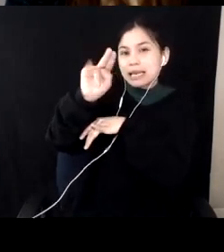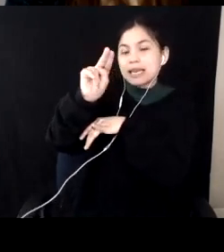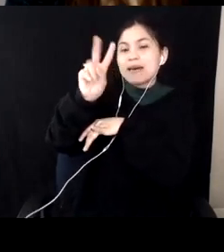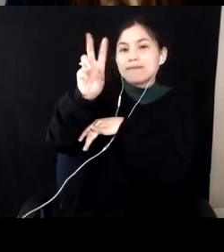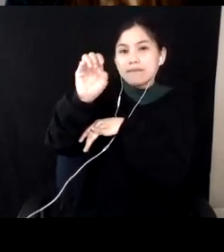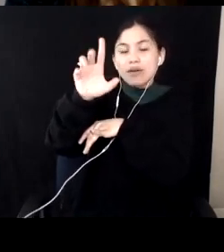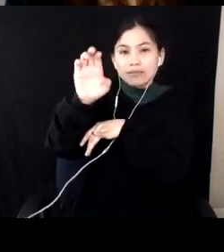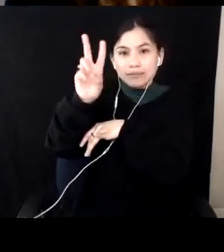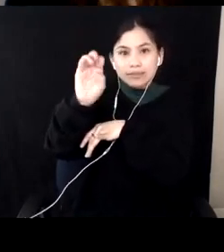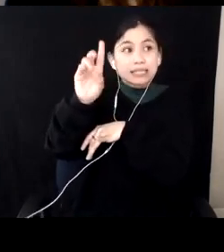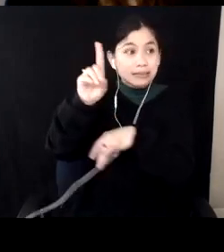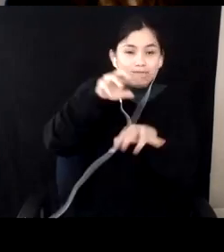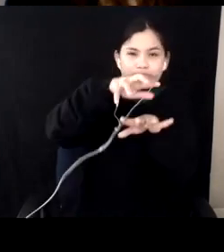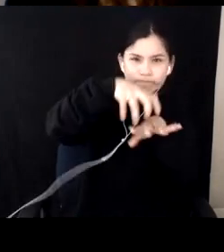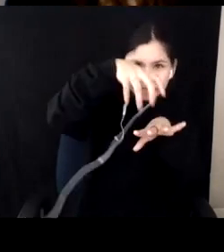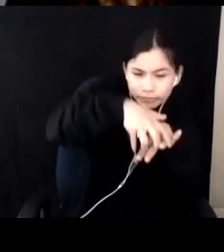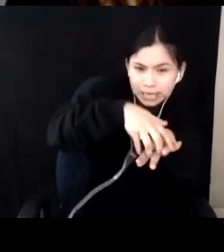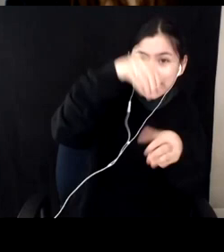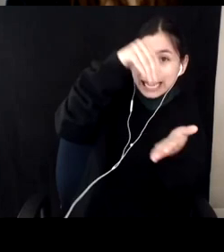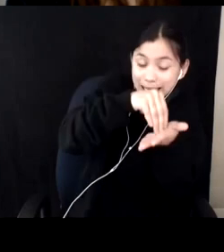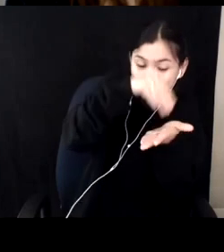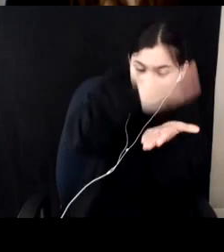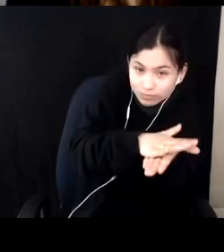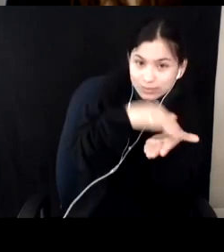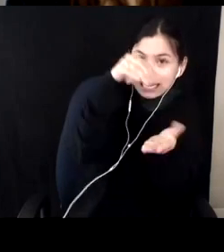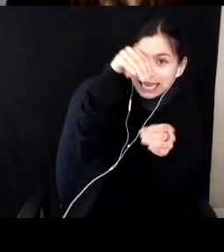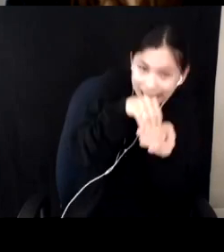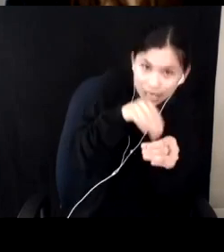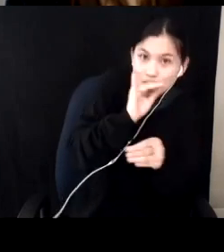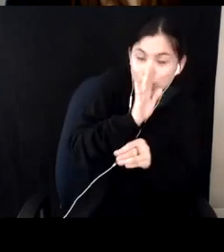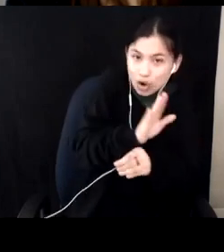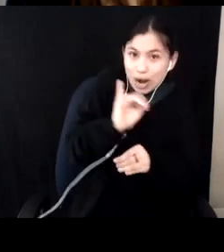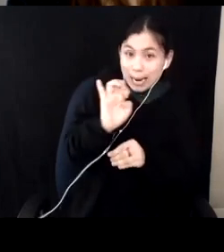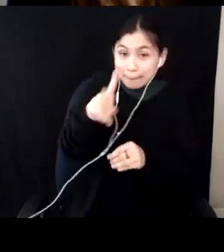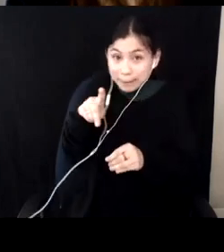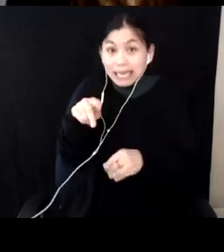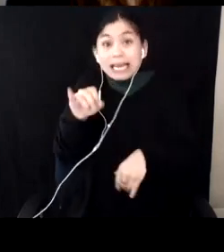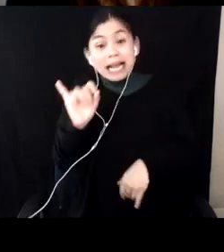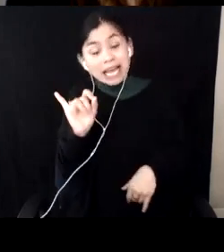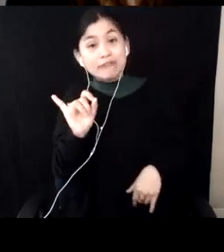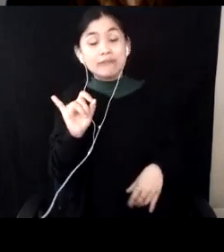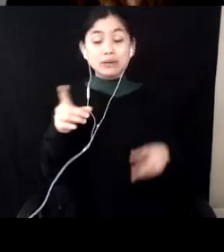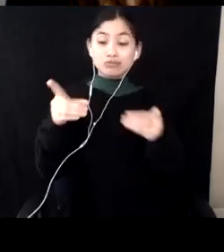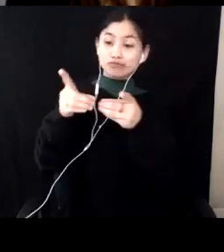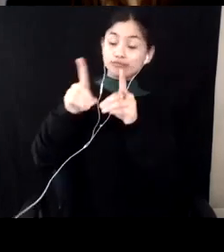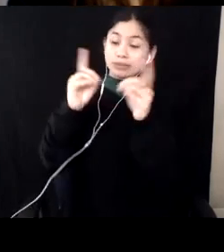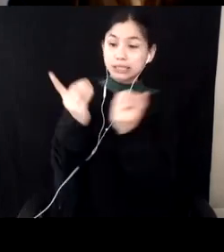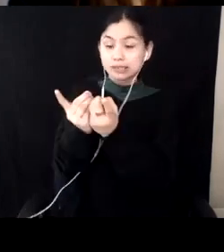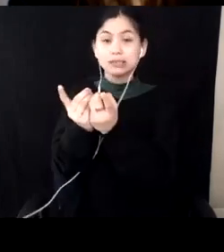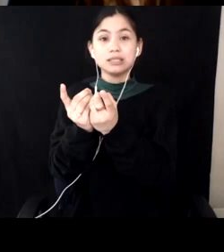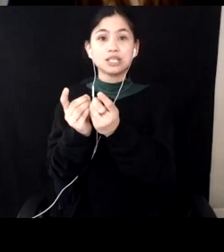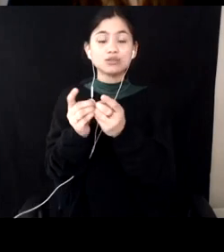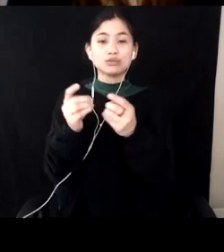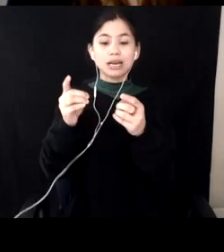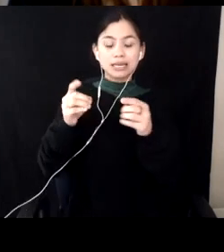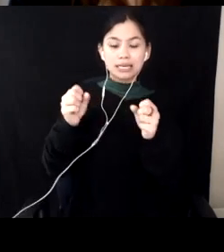Because it is in her IEP, if there is a district sponsored event, like let's